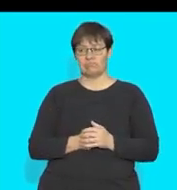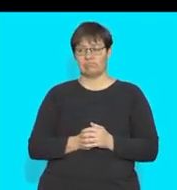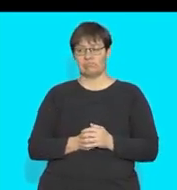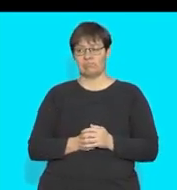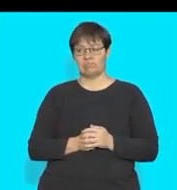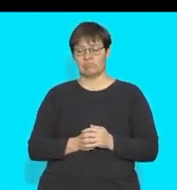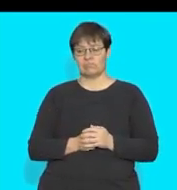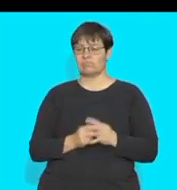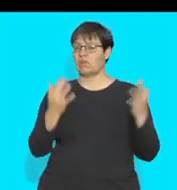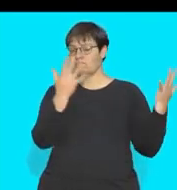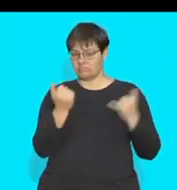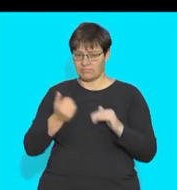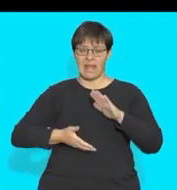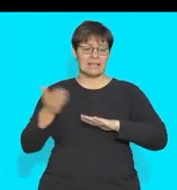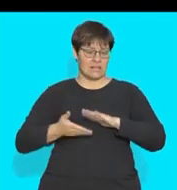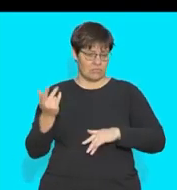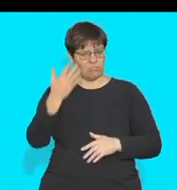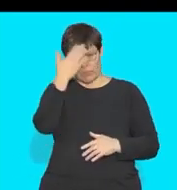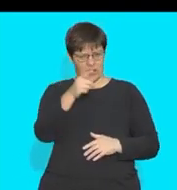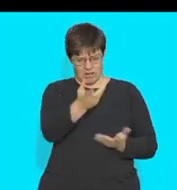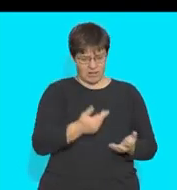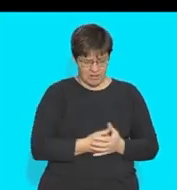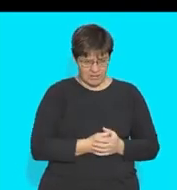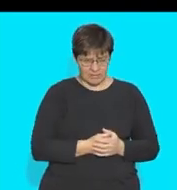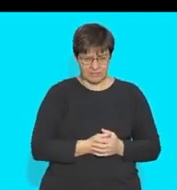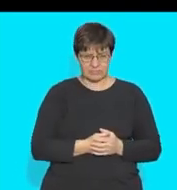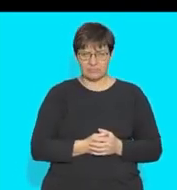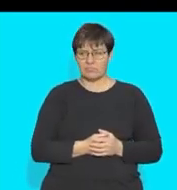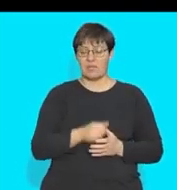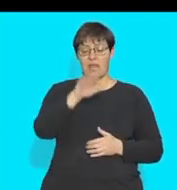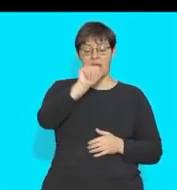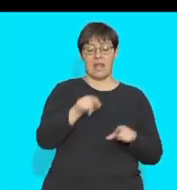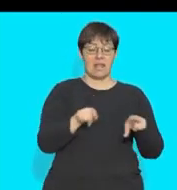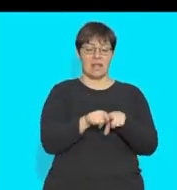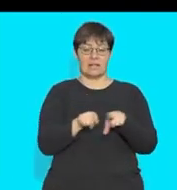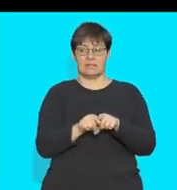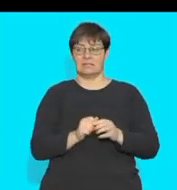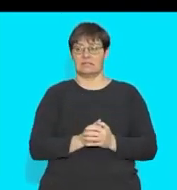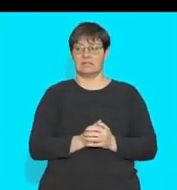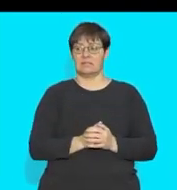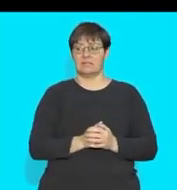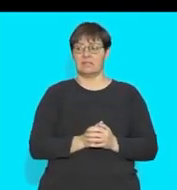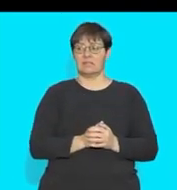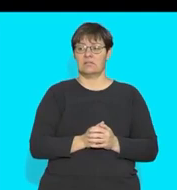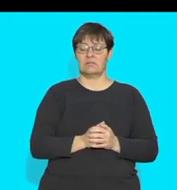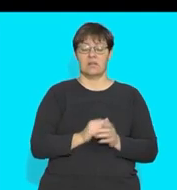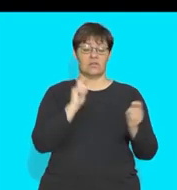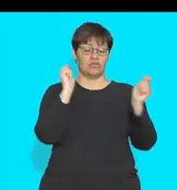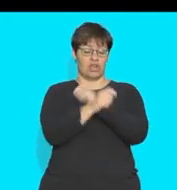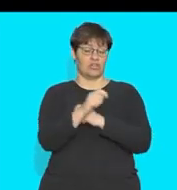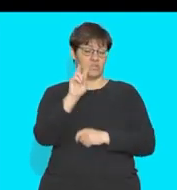let's work out acceleration. We know how to do that now. Acceleration is change in